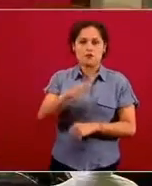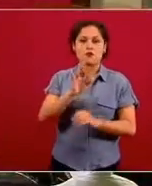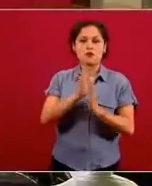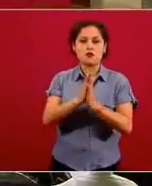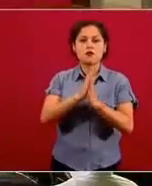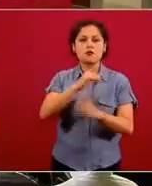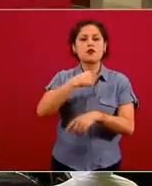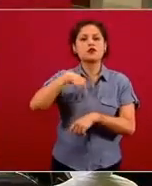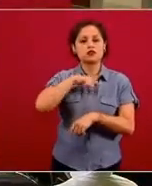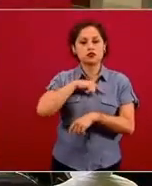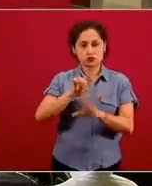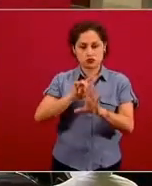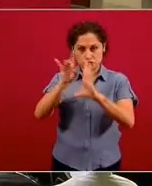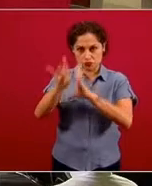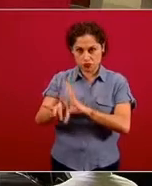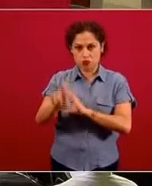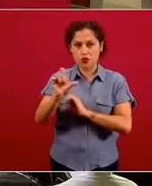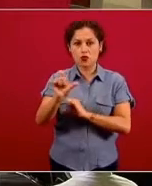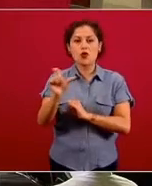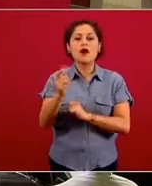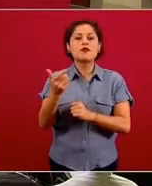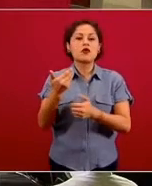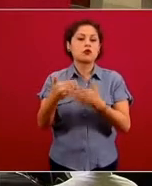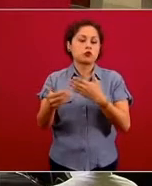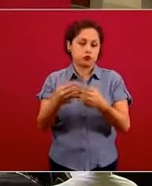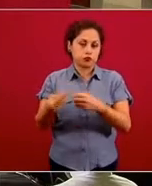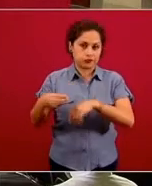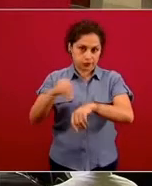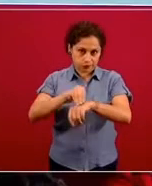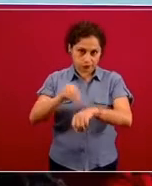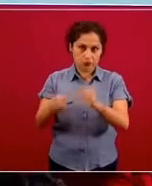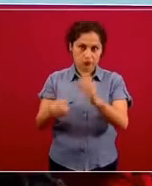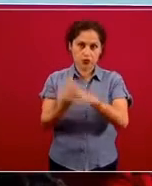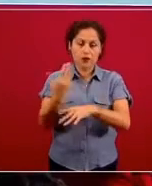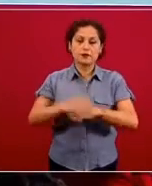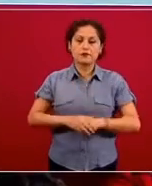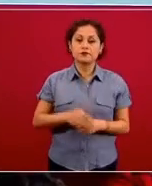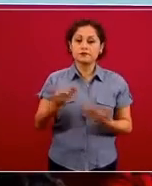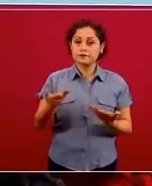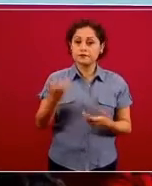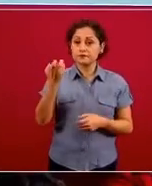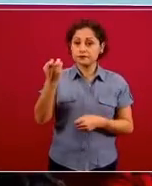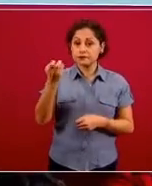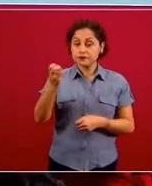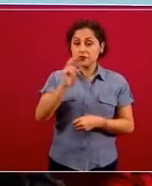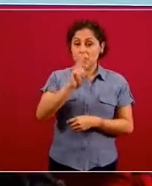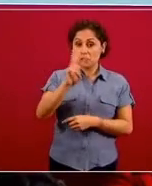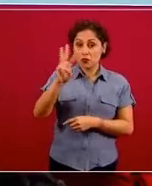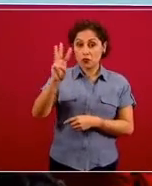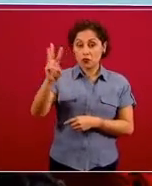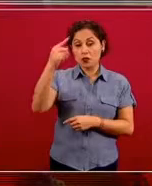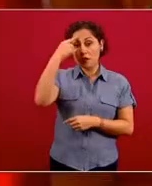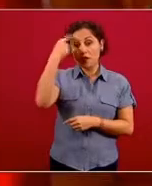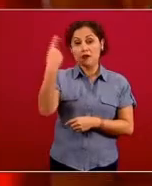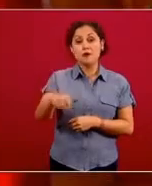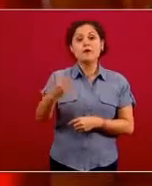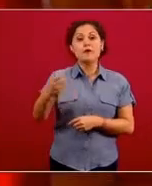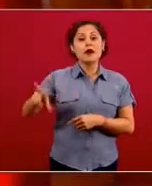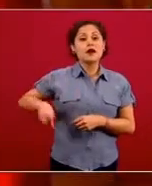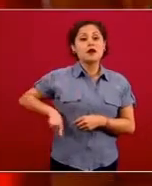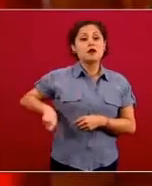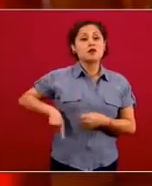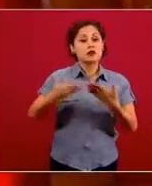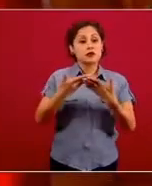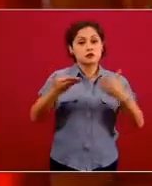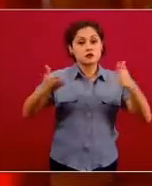have that, please let us know, and we will tell you when there are updates. We also have the